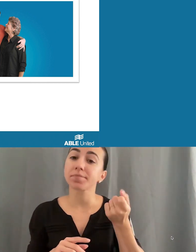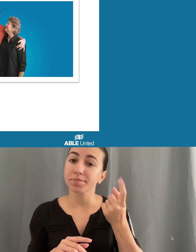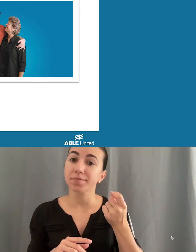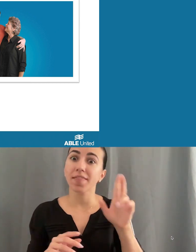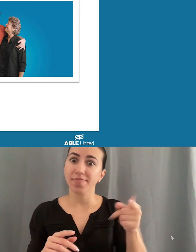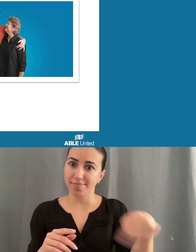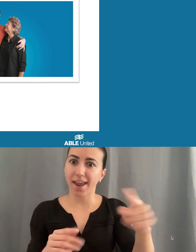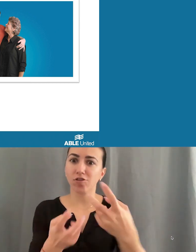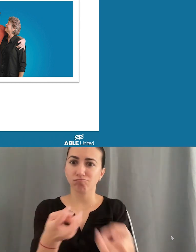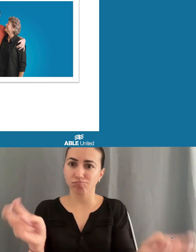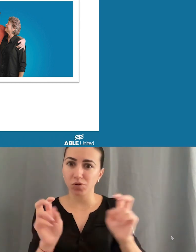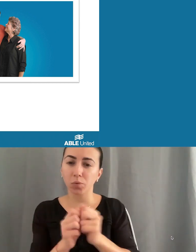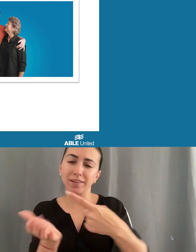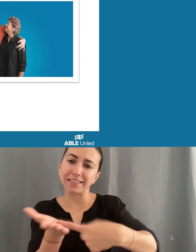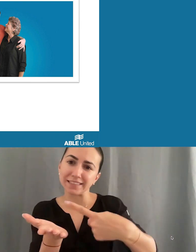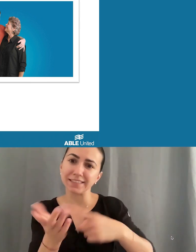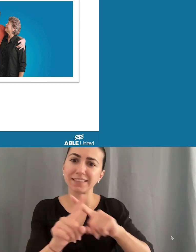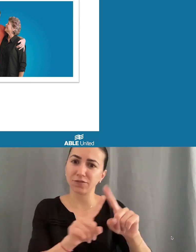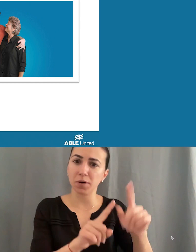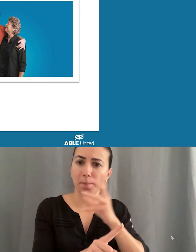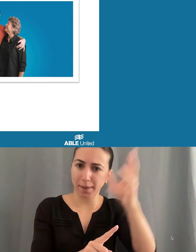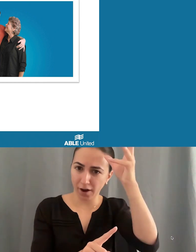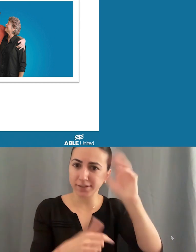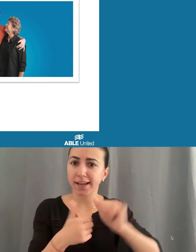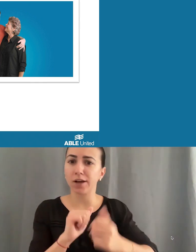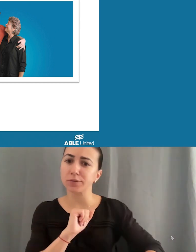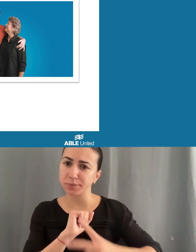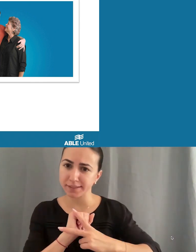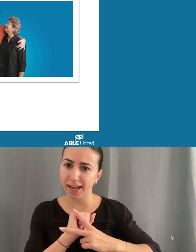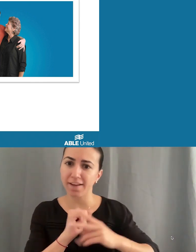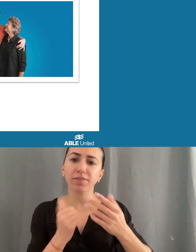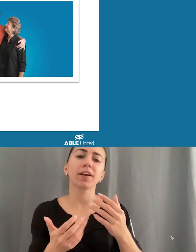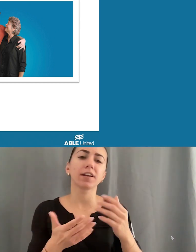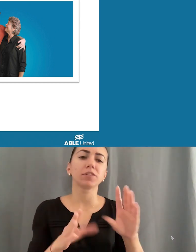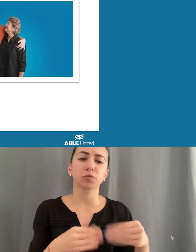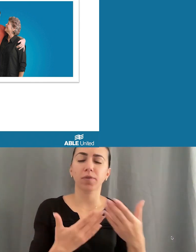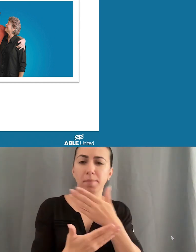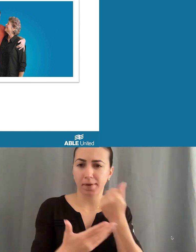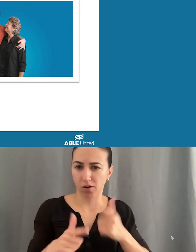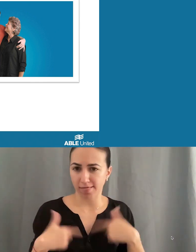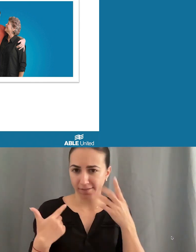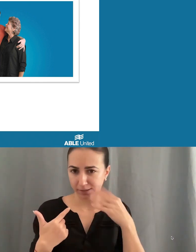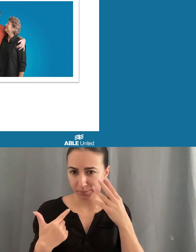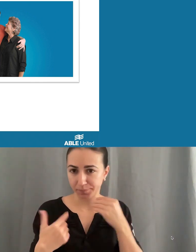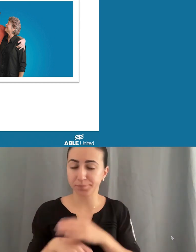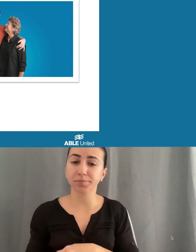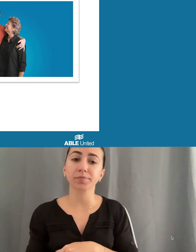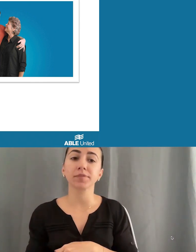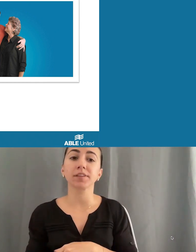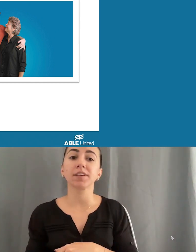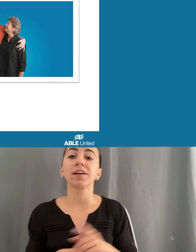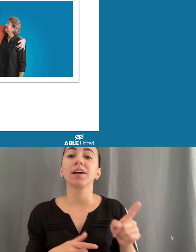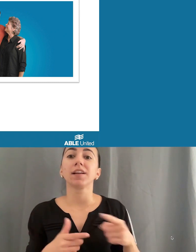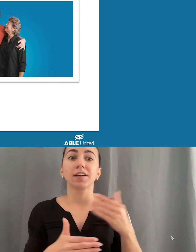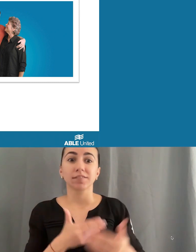round table with parents looking at ways to save for a better life experience. But when they got passed, it opened the door